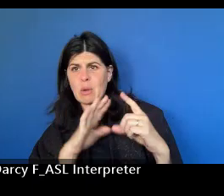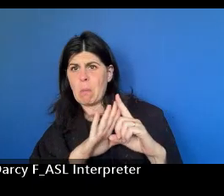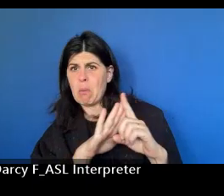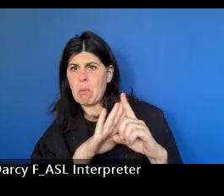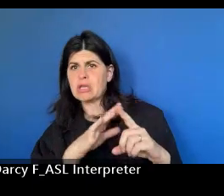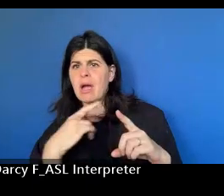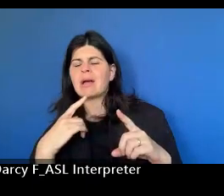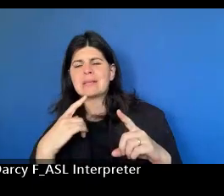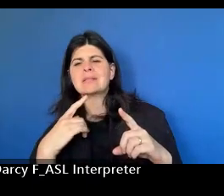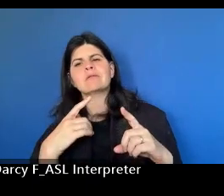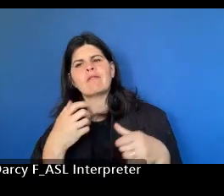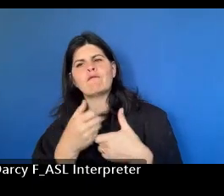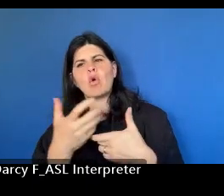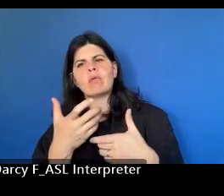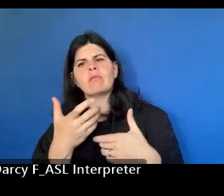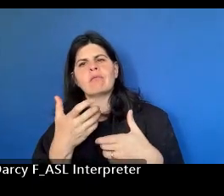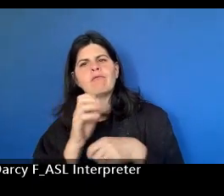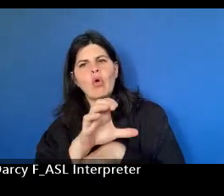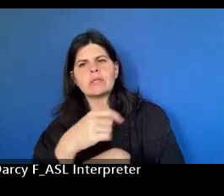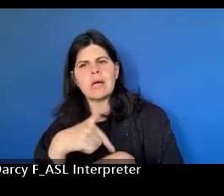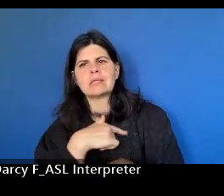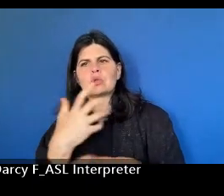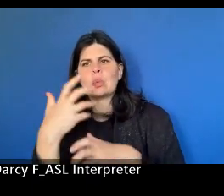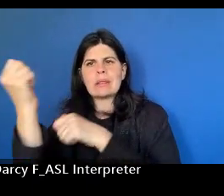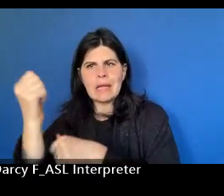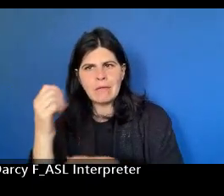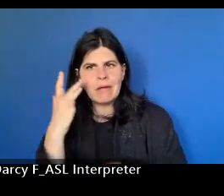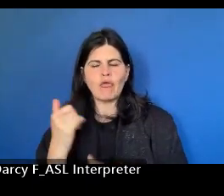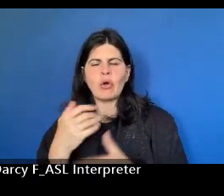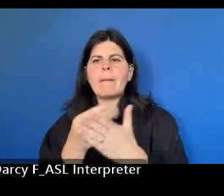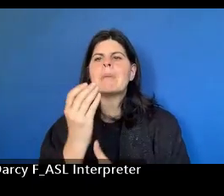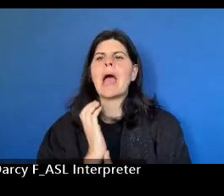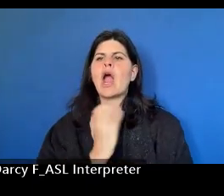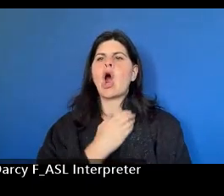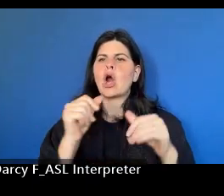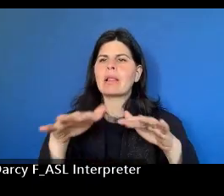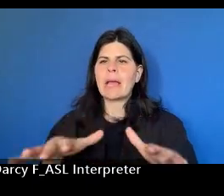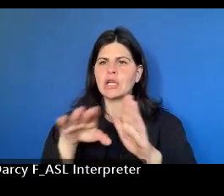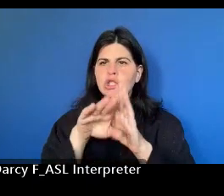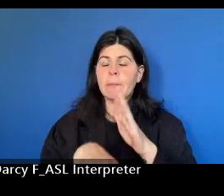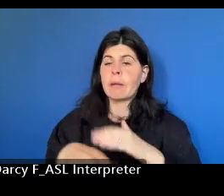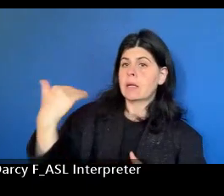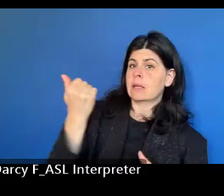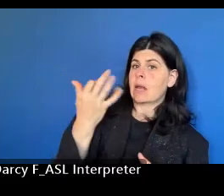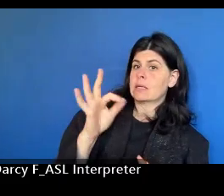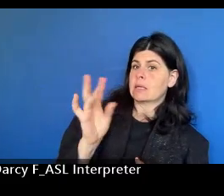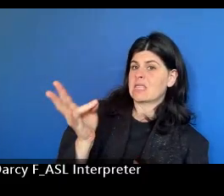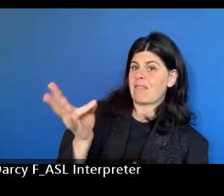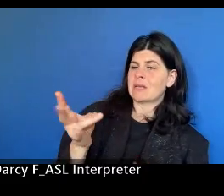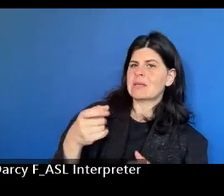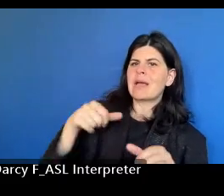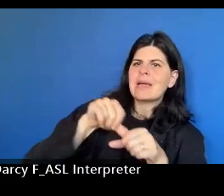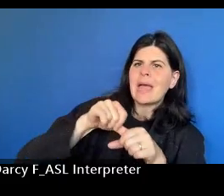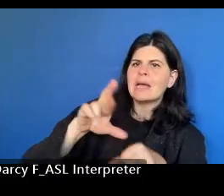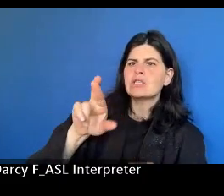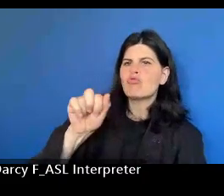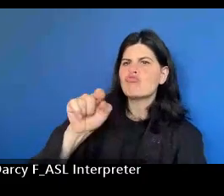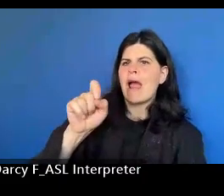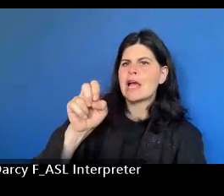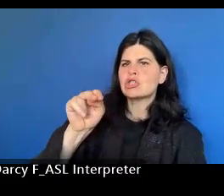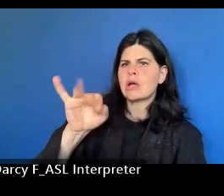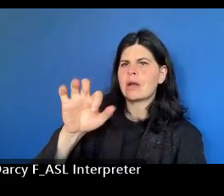of California and buy our land cheap. I absolutely agree with that. In the 70s, there was gasoline rationing and government decided who